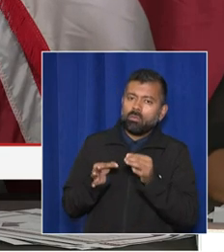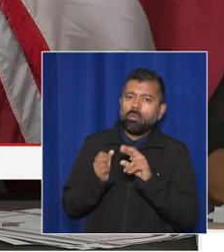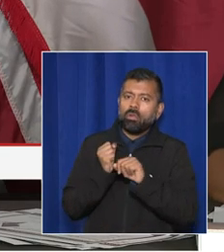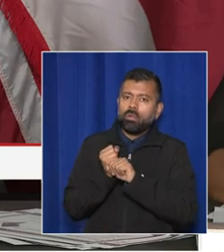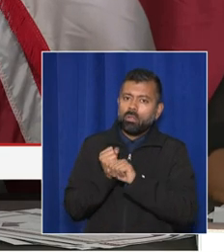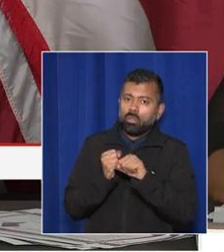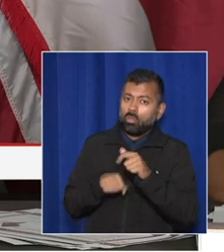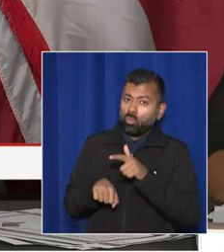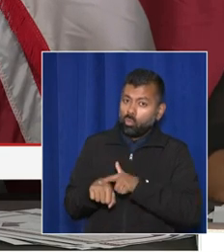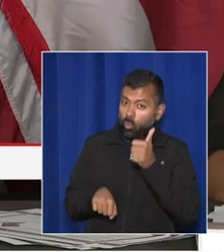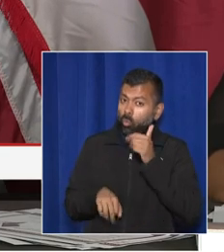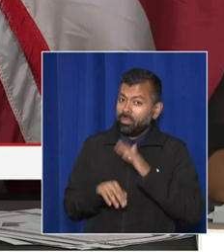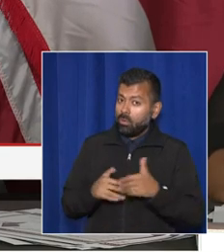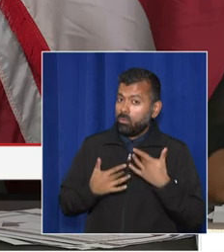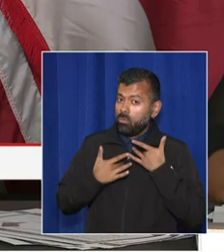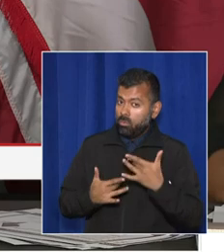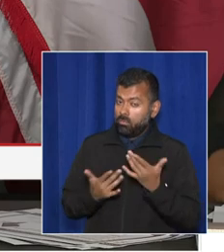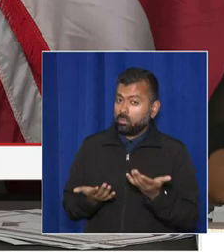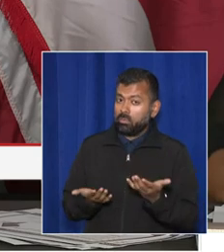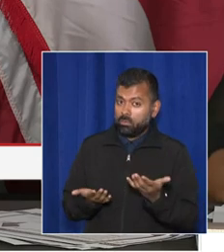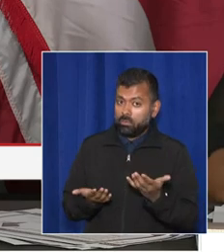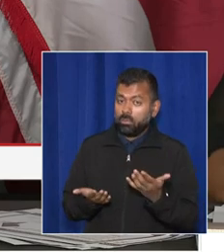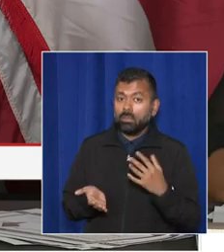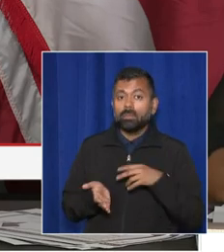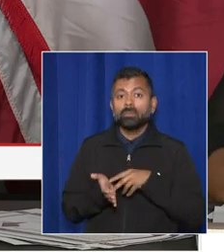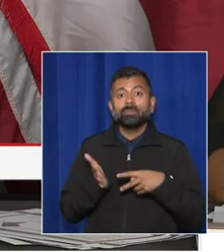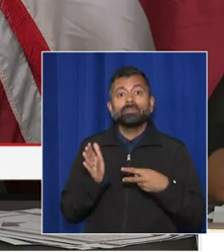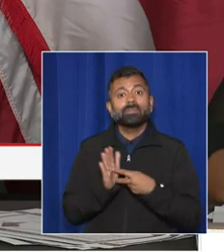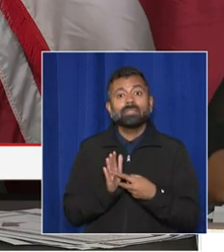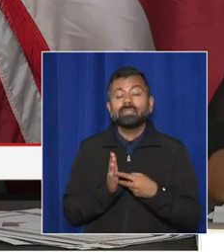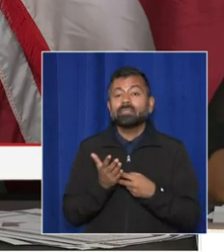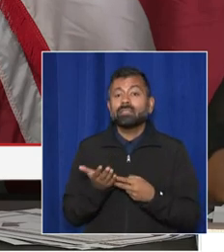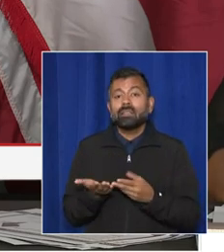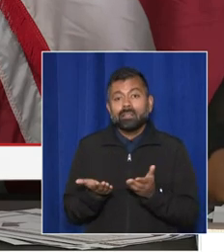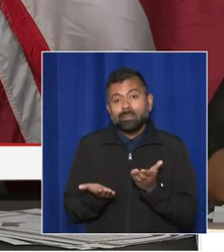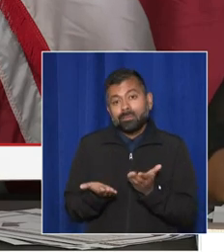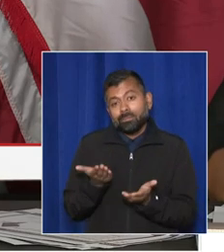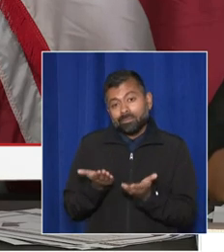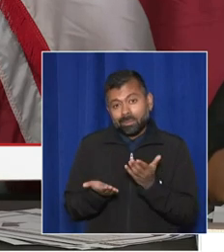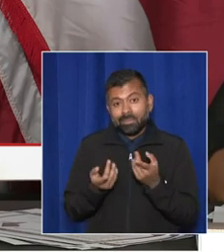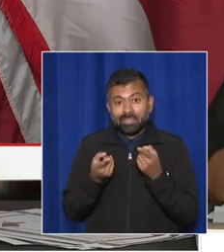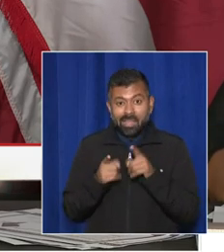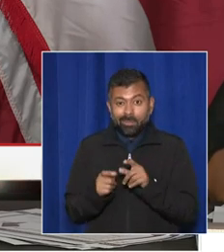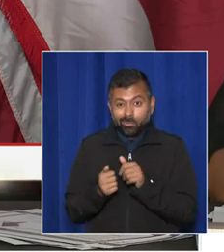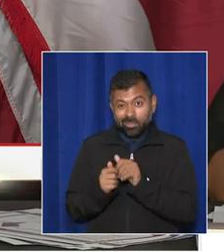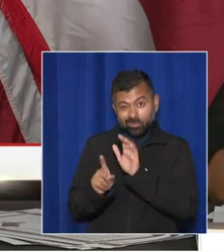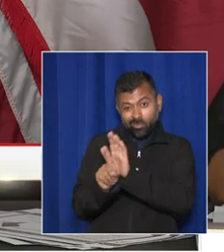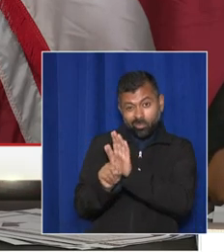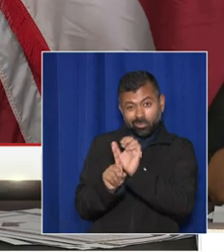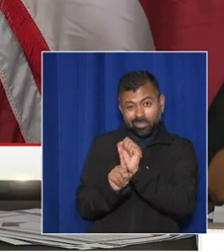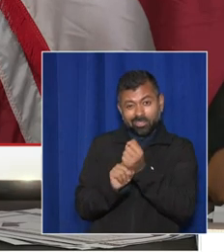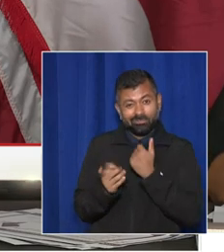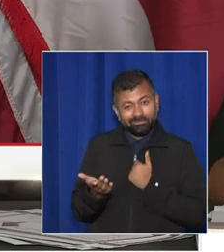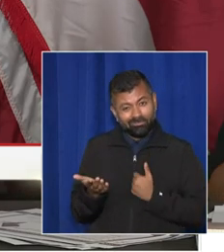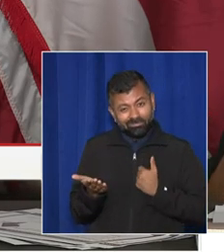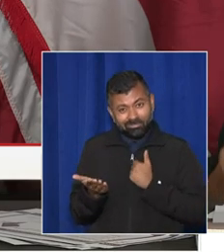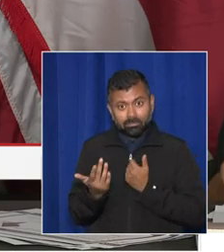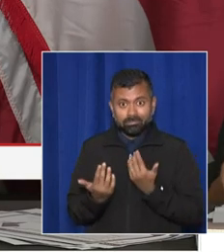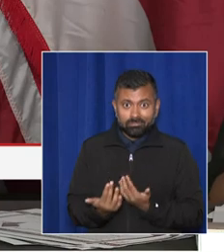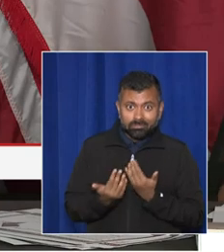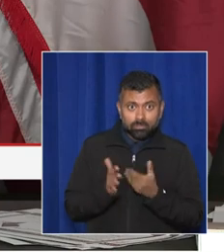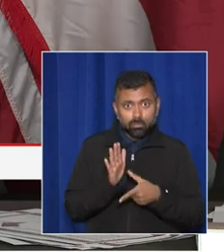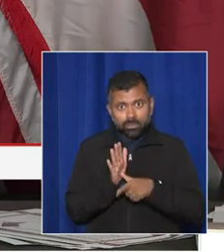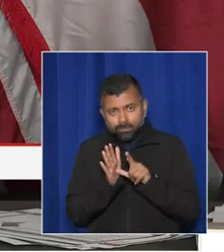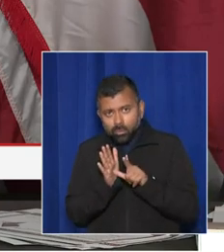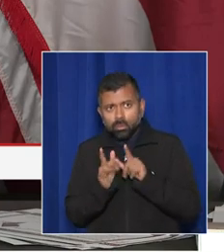in the unemployment insurance process. So that's likely what is happening right now while your claim is under review.